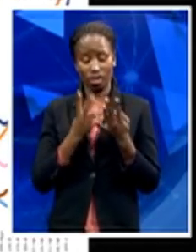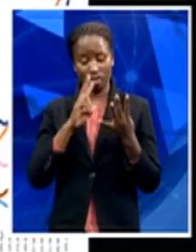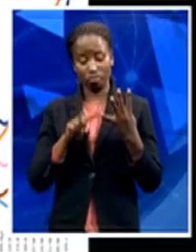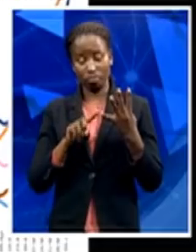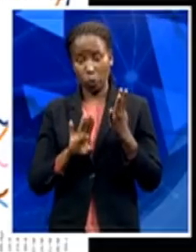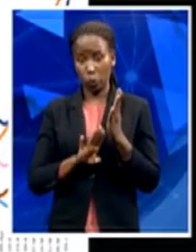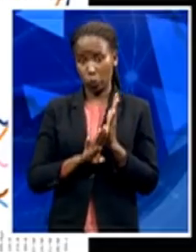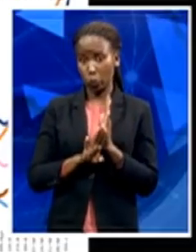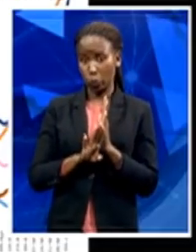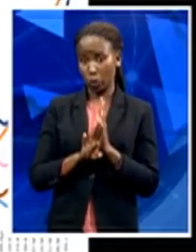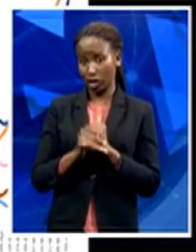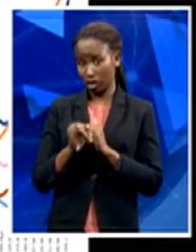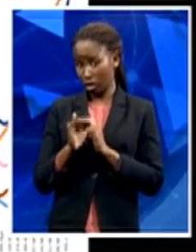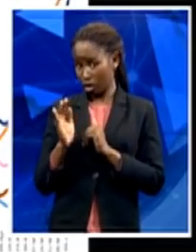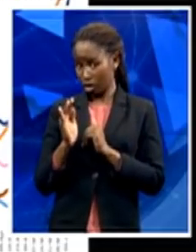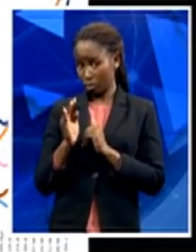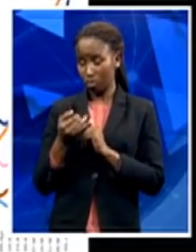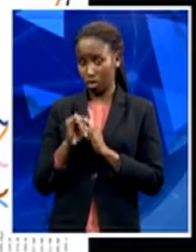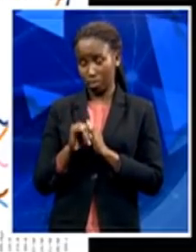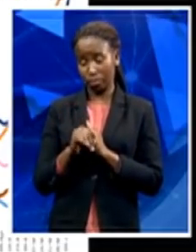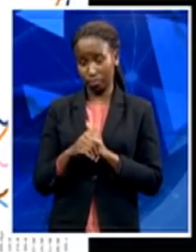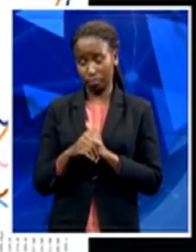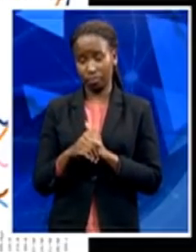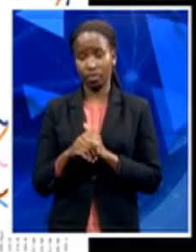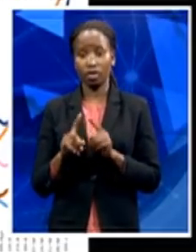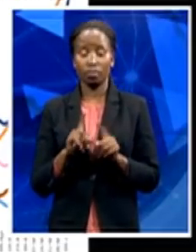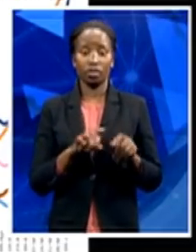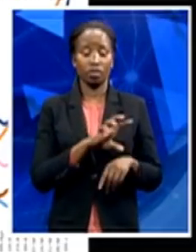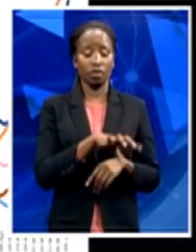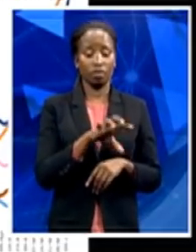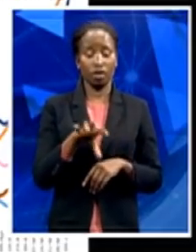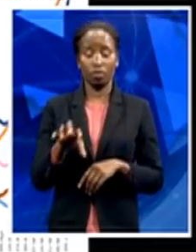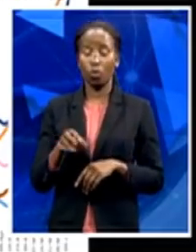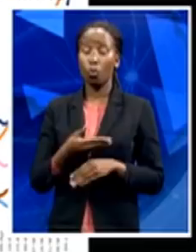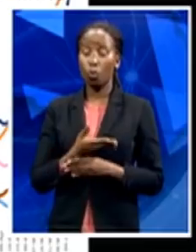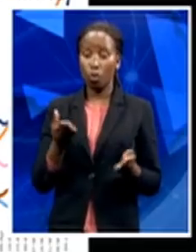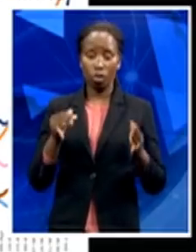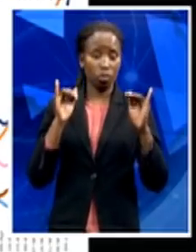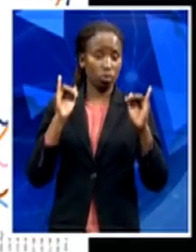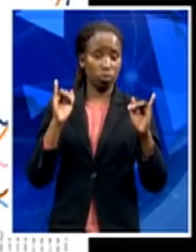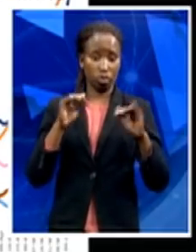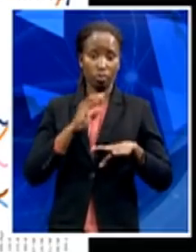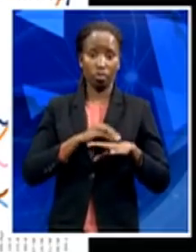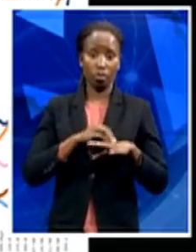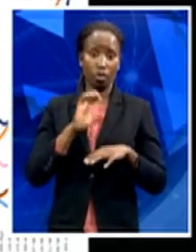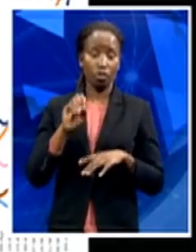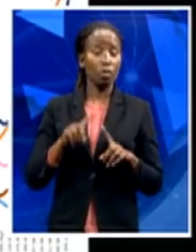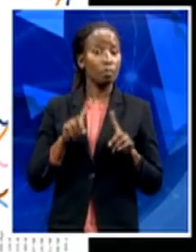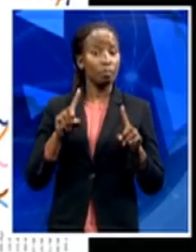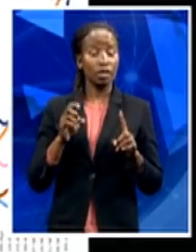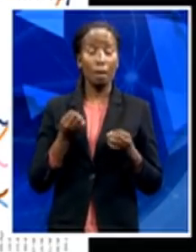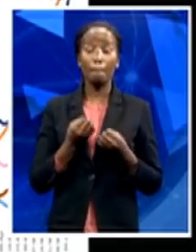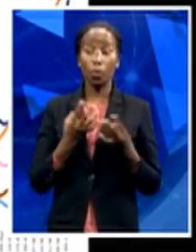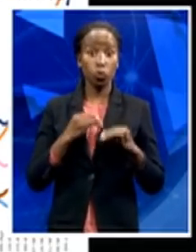So all our provinces are in trouble, but the provinces that are most in trouble is Gauteng, followed